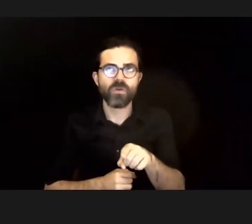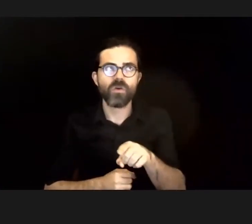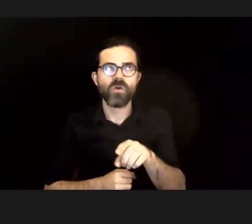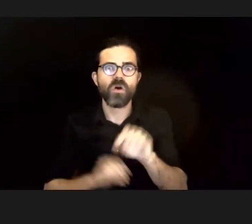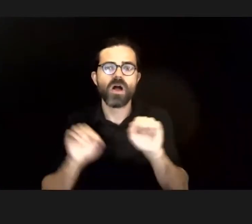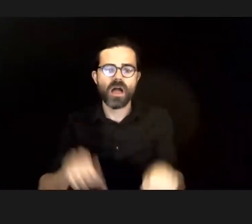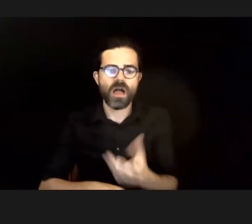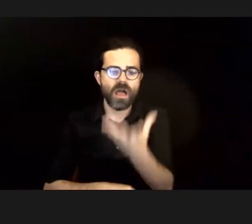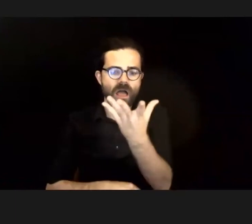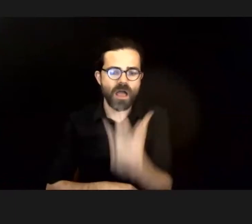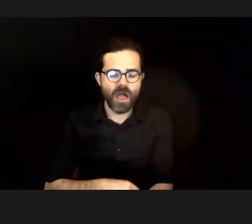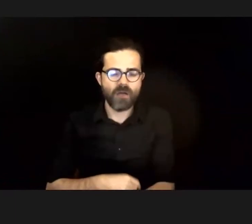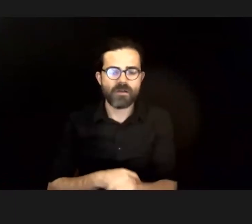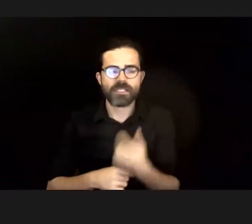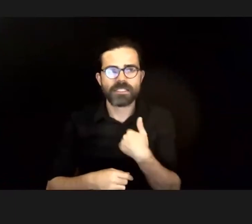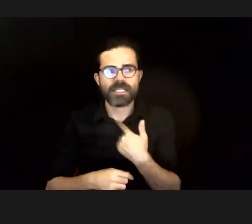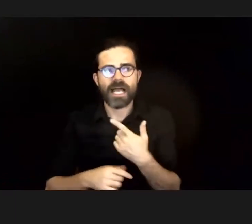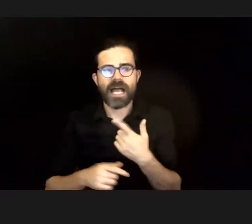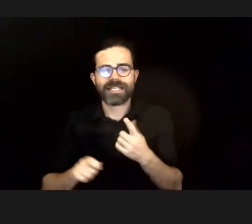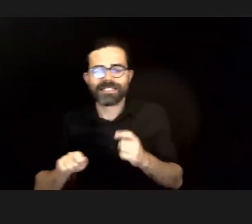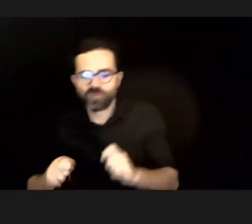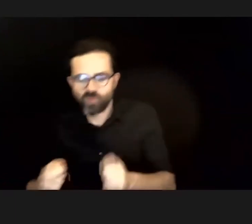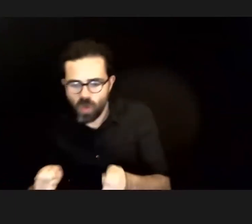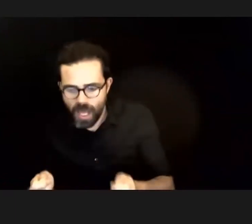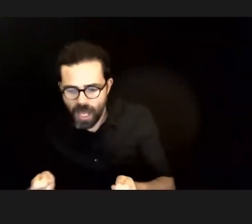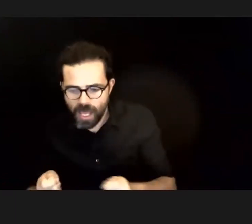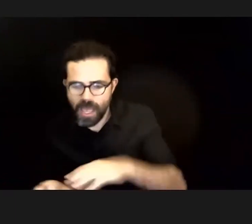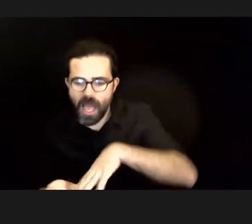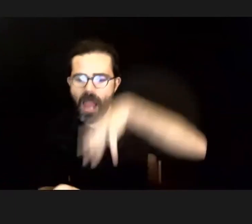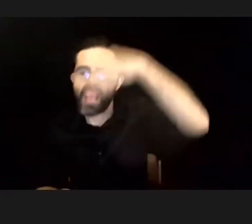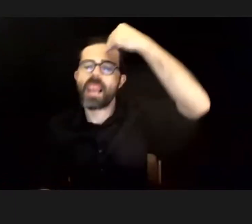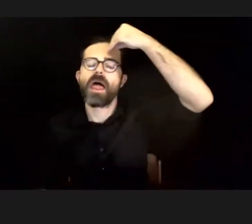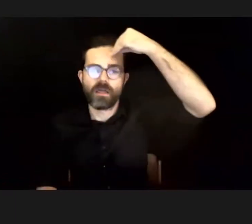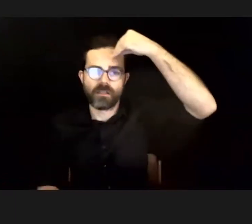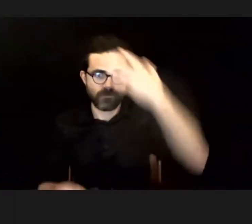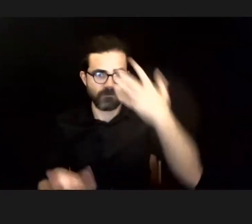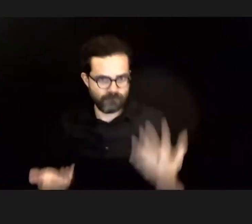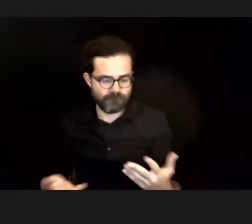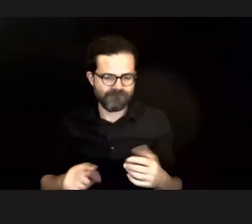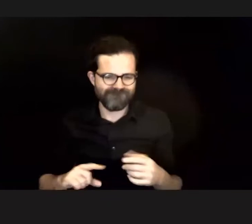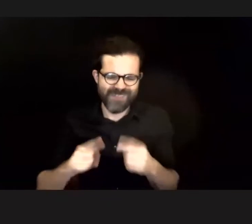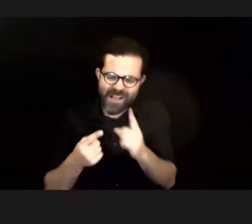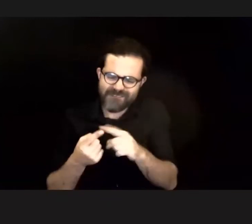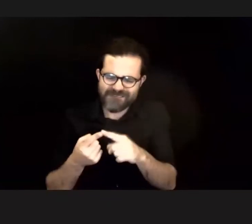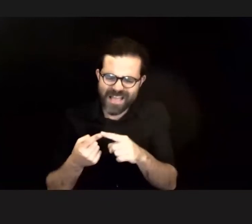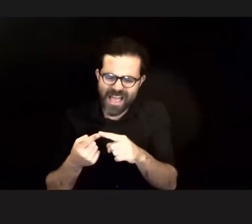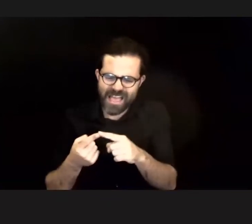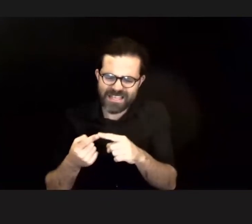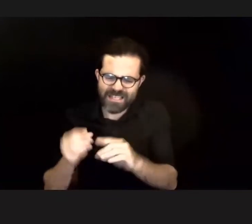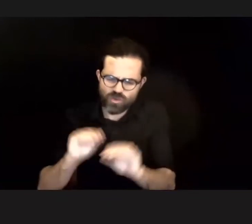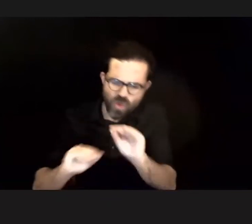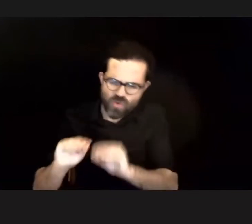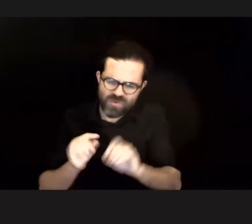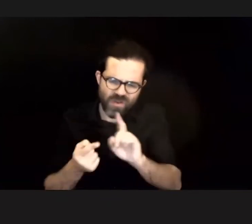learn approach. Okay, we try a first solution, maybe it's not optimal, but let's try